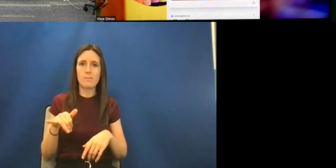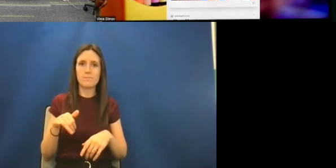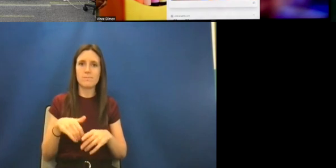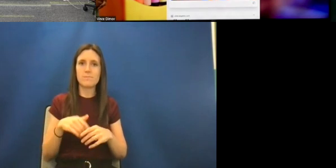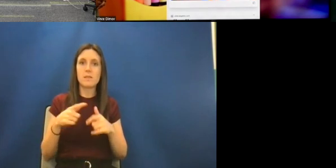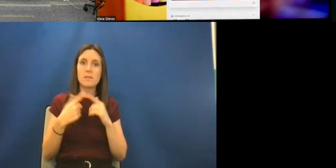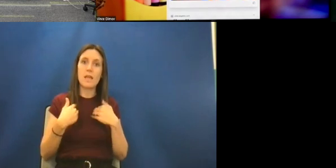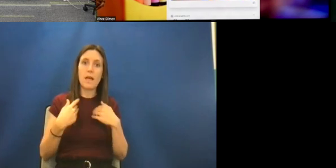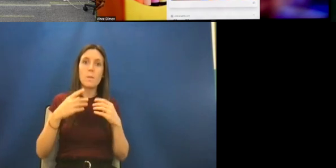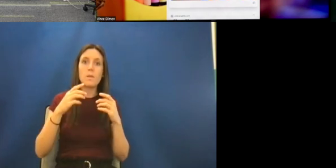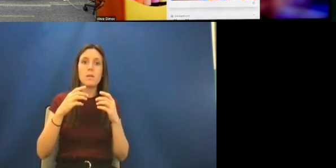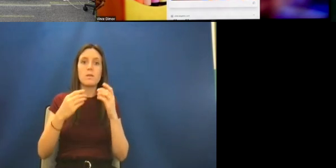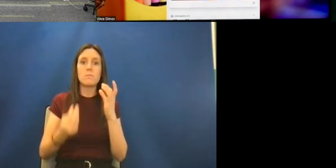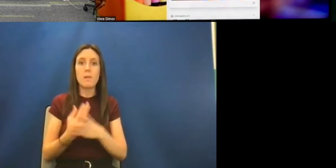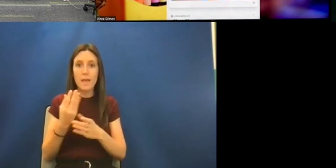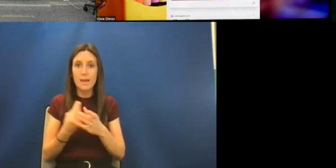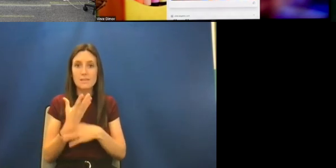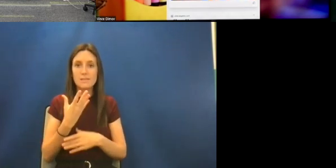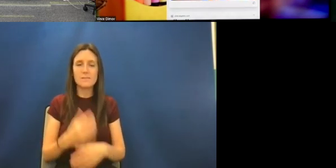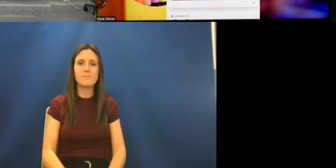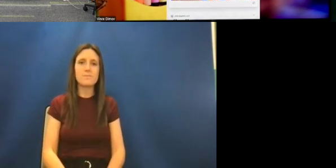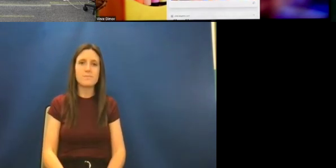the word plants.